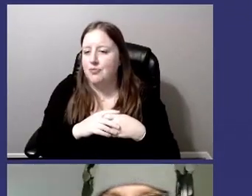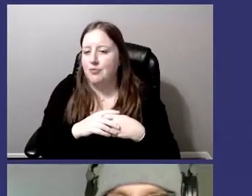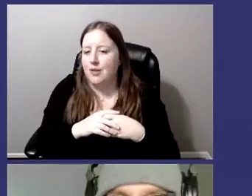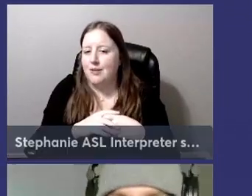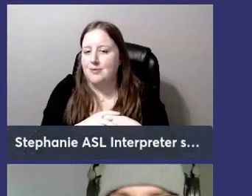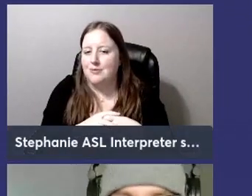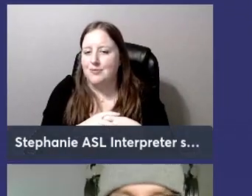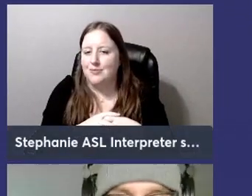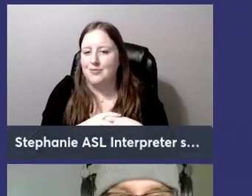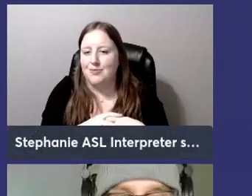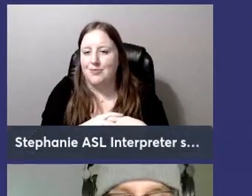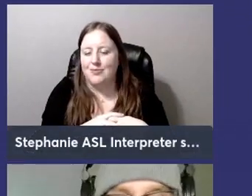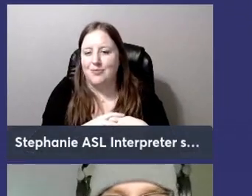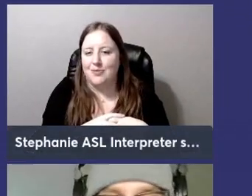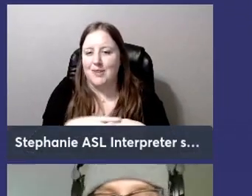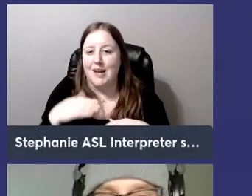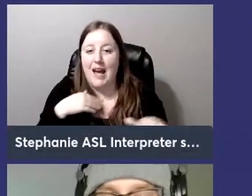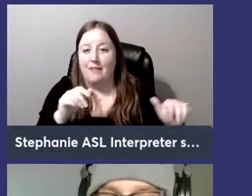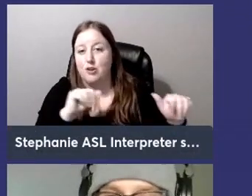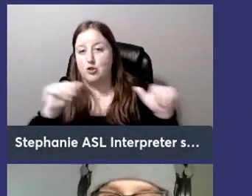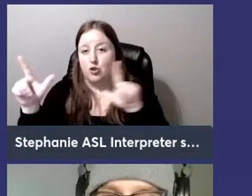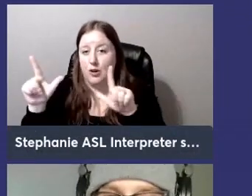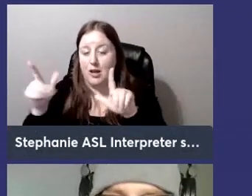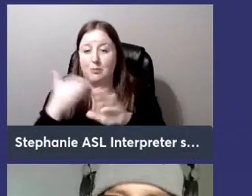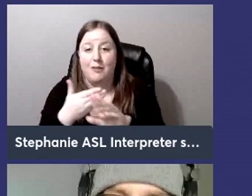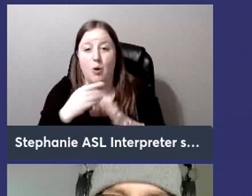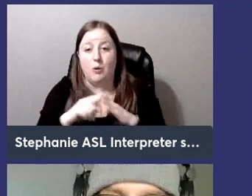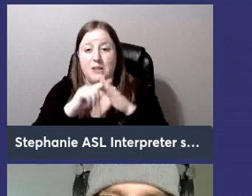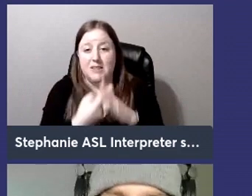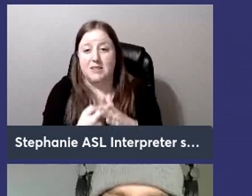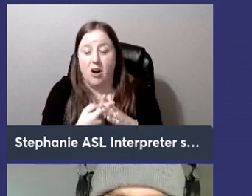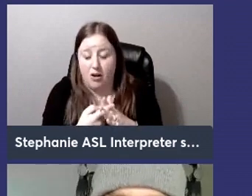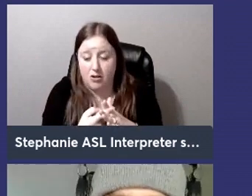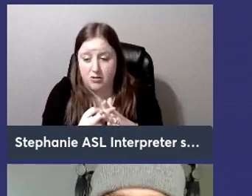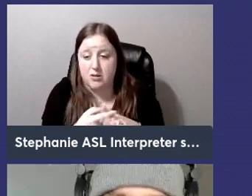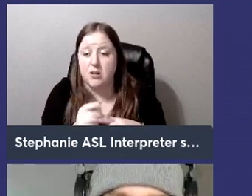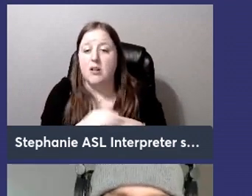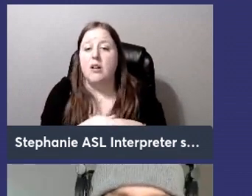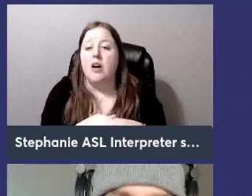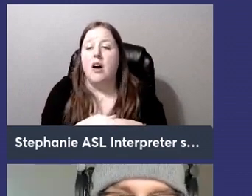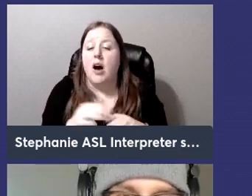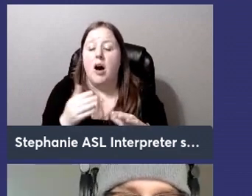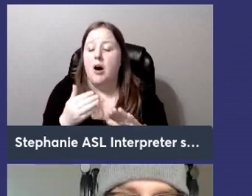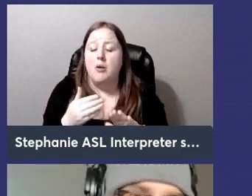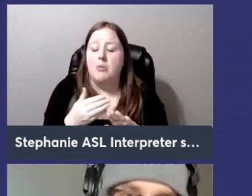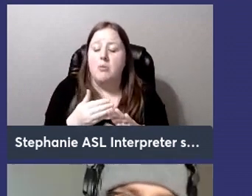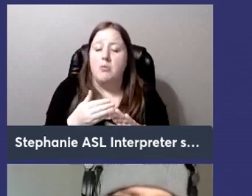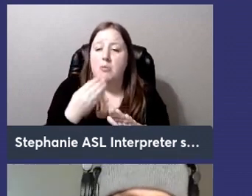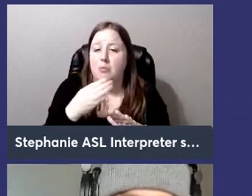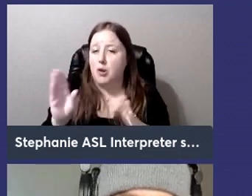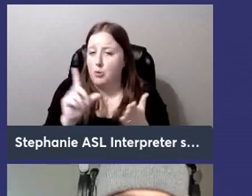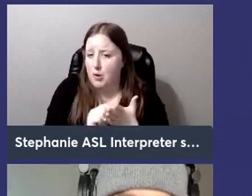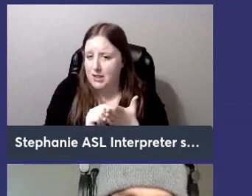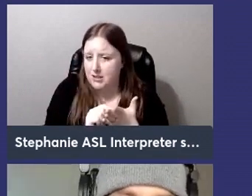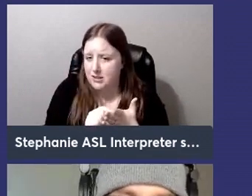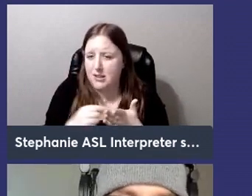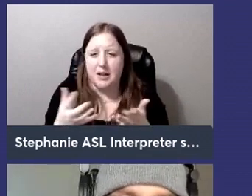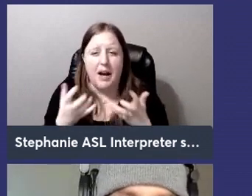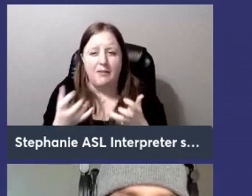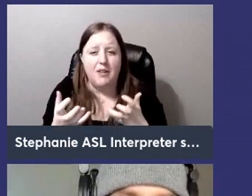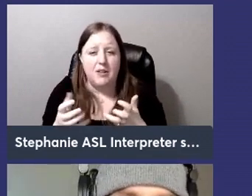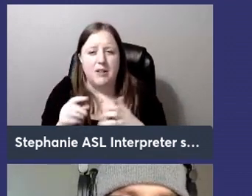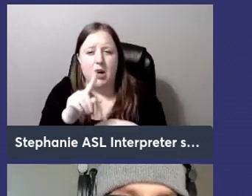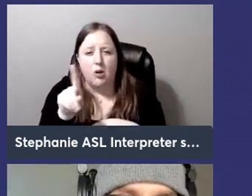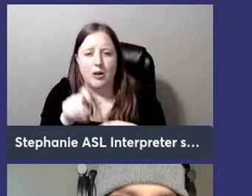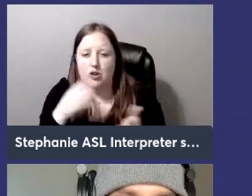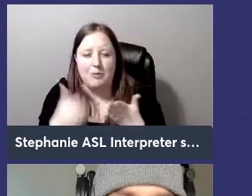familiar. I've got your screen pulled up, Kyle. Before we jump in and move past blueprints, though, I wanted to ask probably a simple question that may not have a